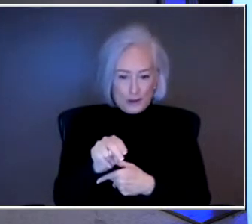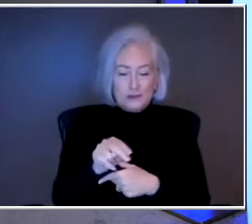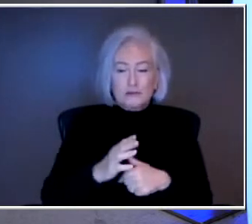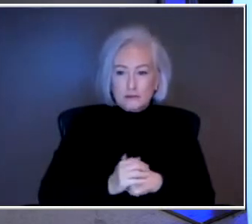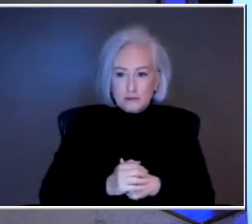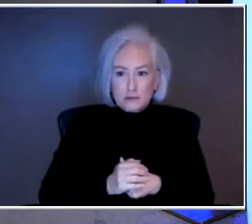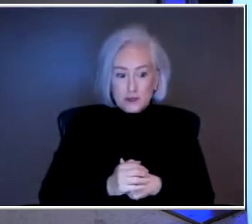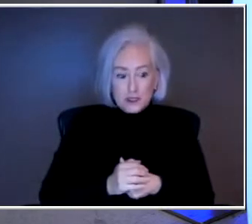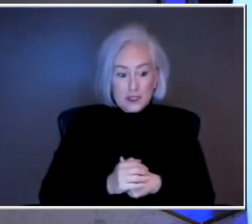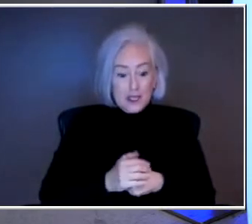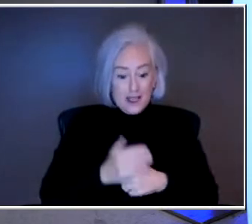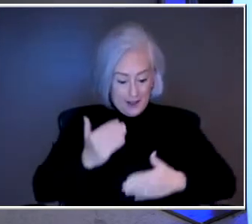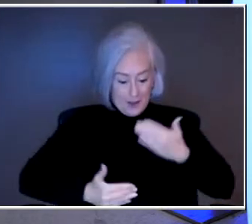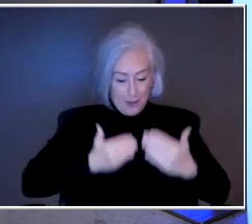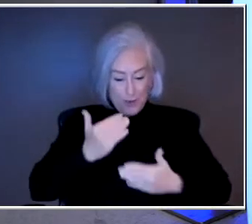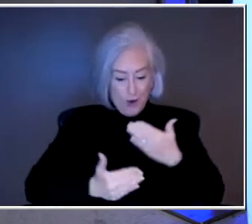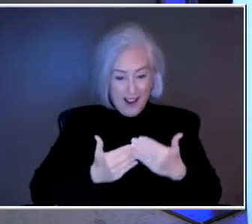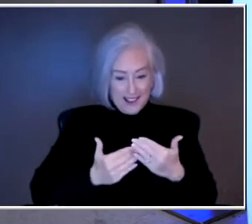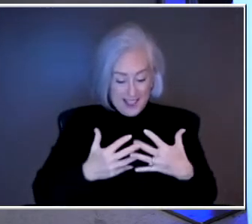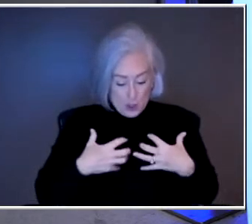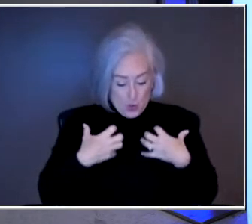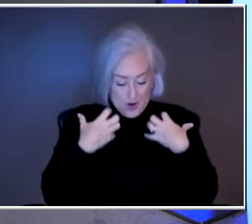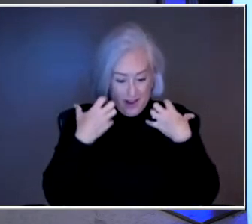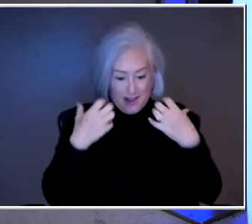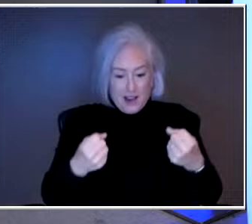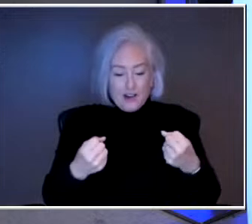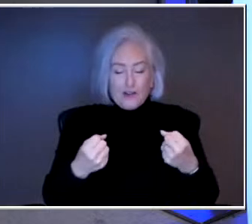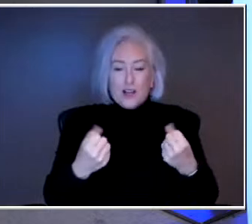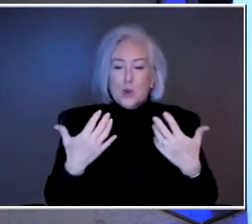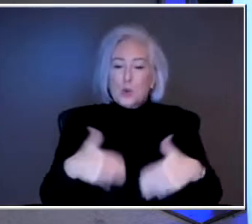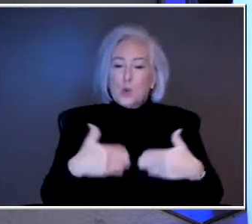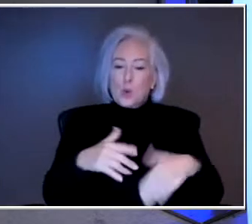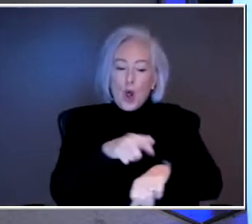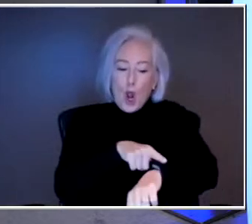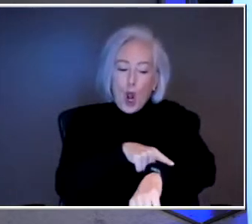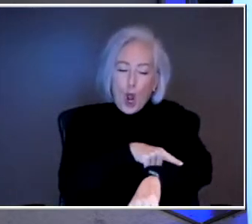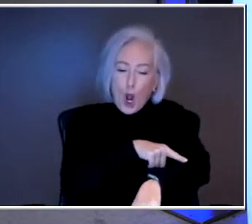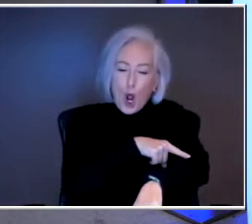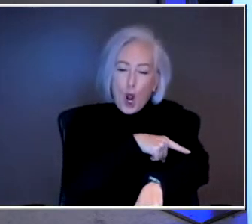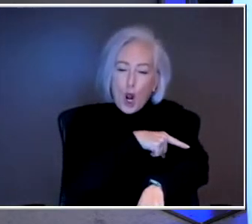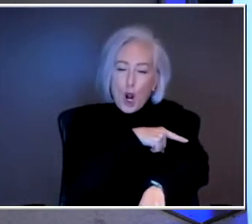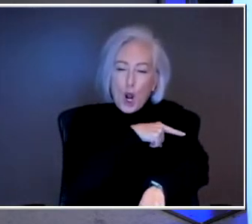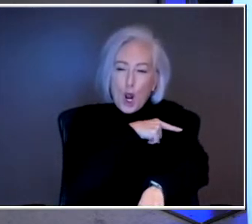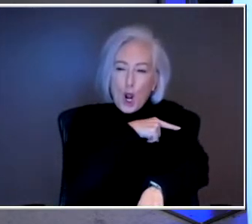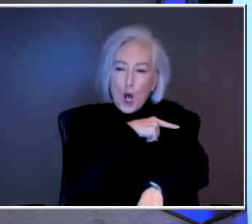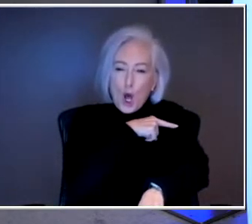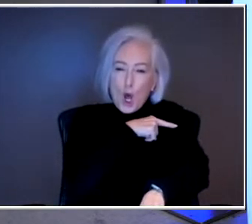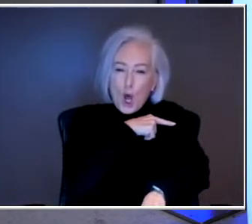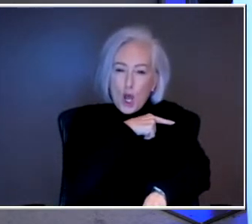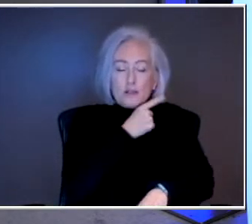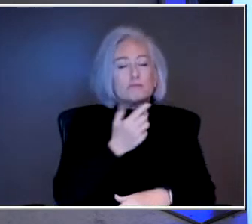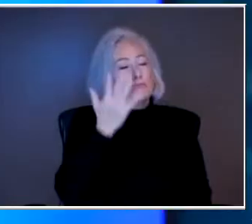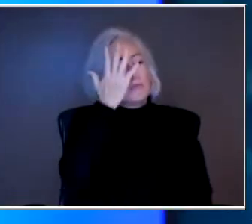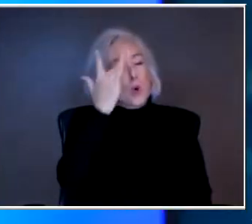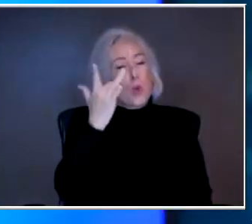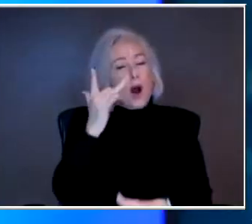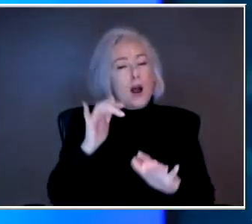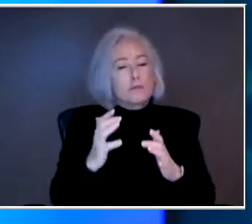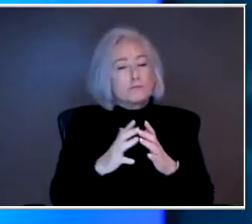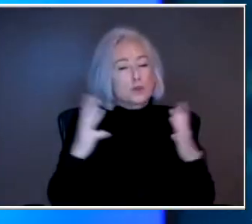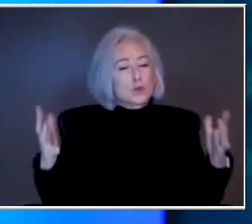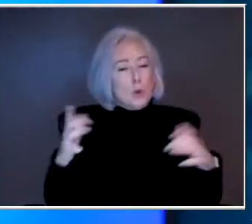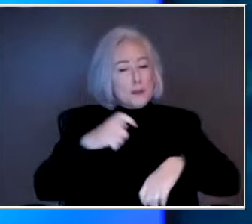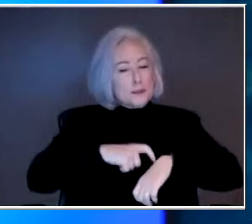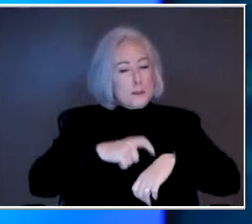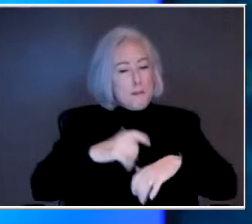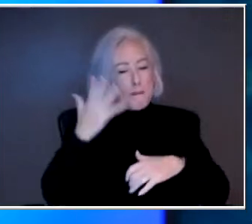painful and long. What makes a burn recovery take so long? What makes it so different? So your skin is